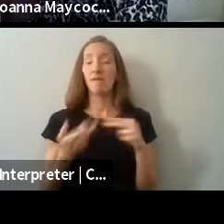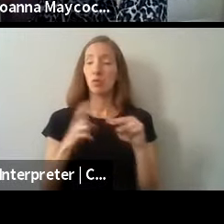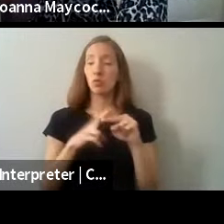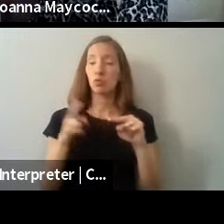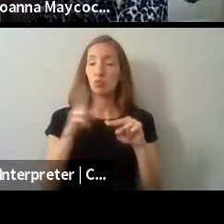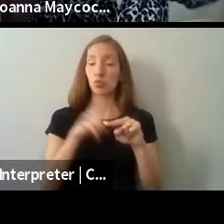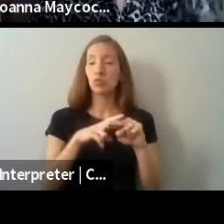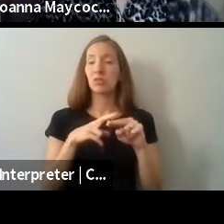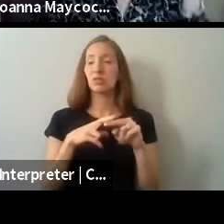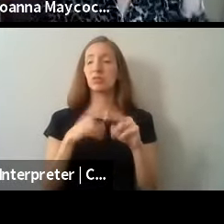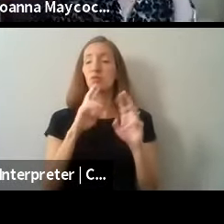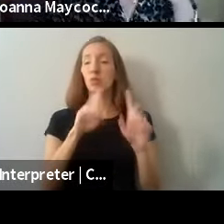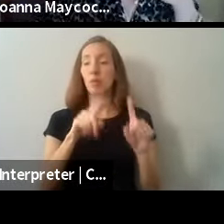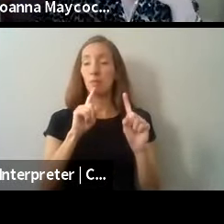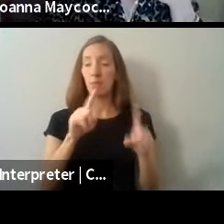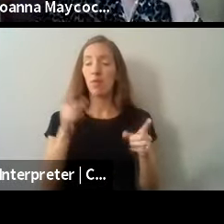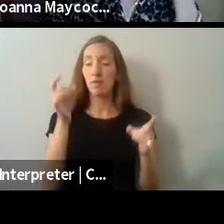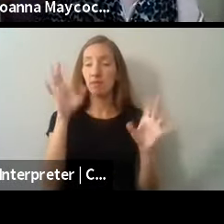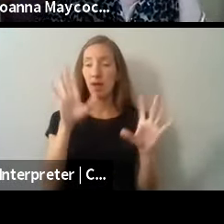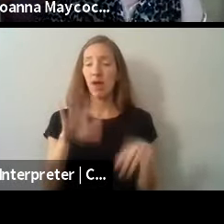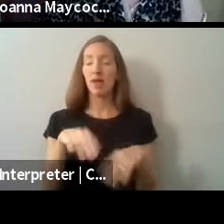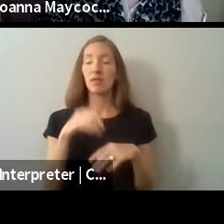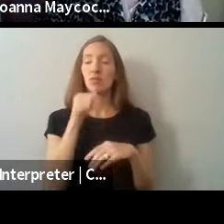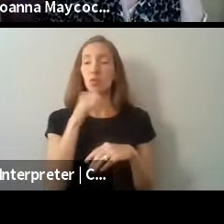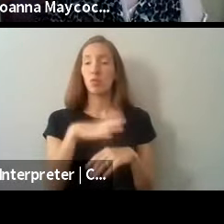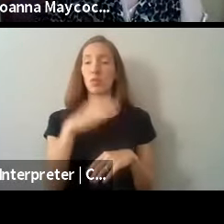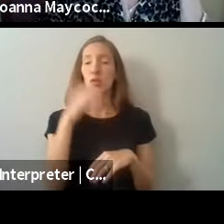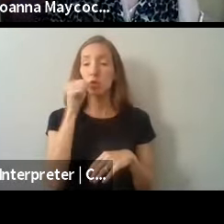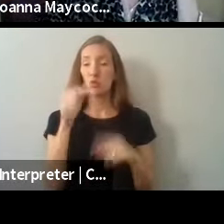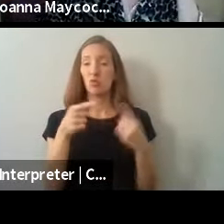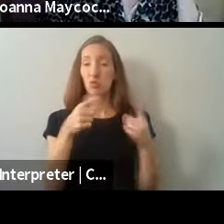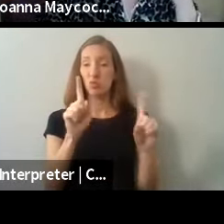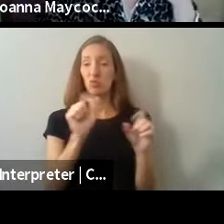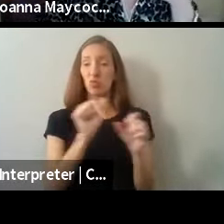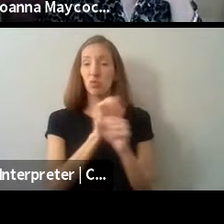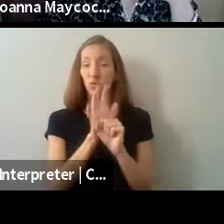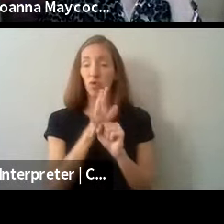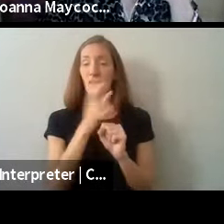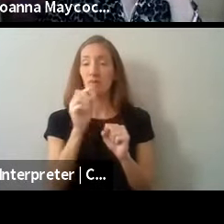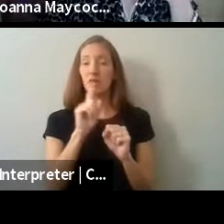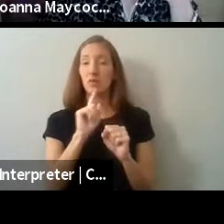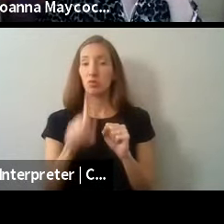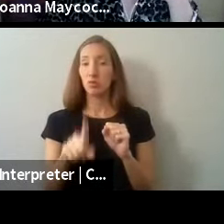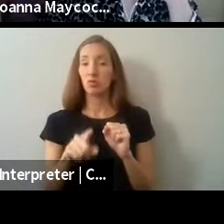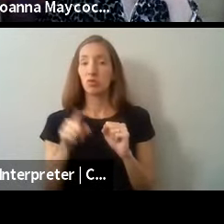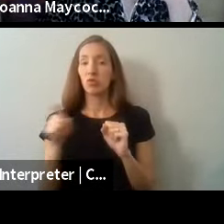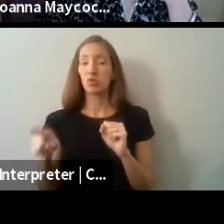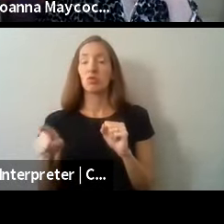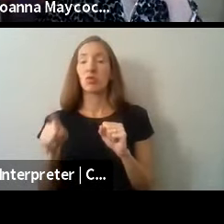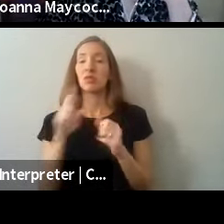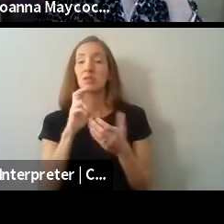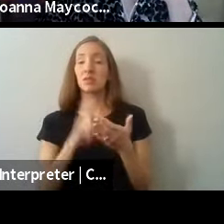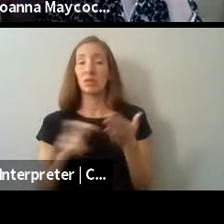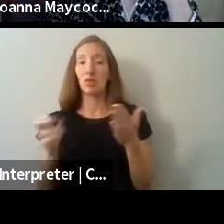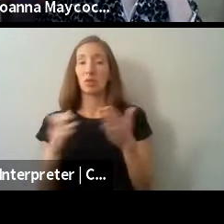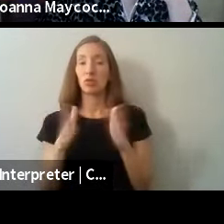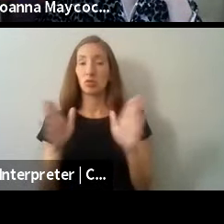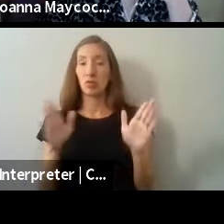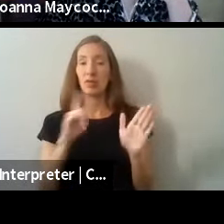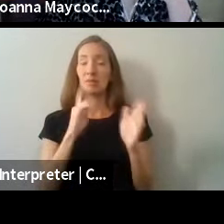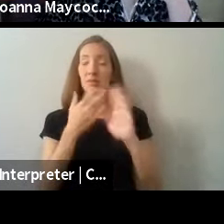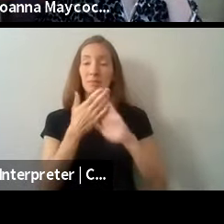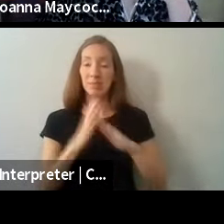violence against women and girls in the context of COVID-19. And certainly the Secretary General's call to peace in the home has